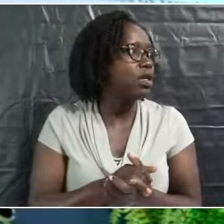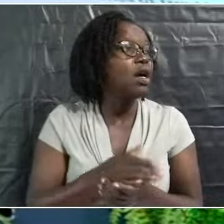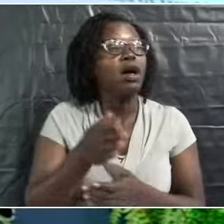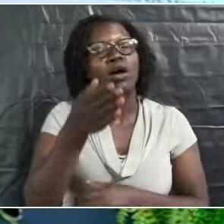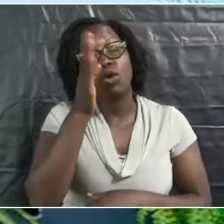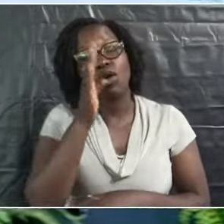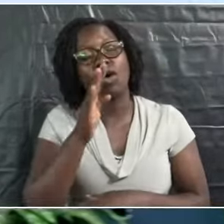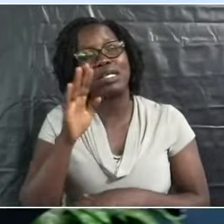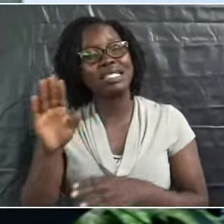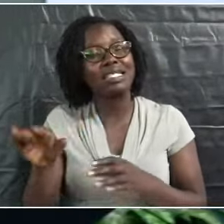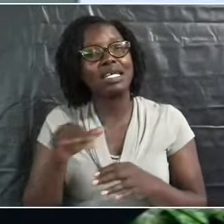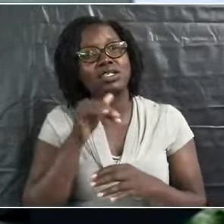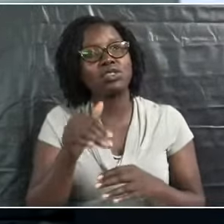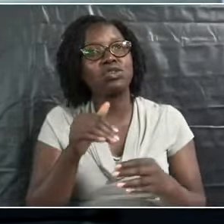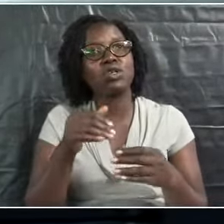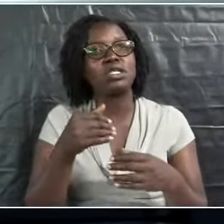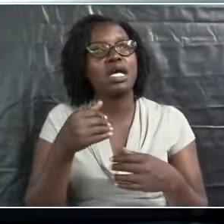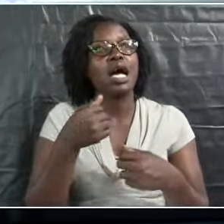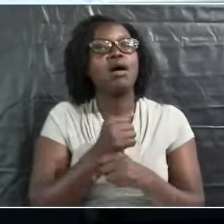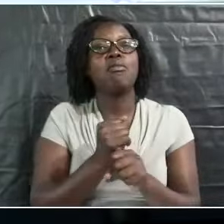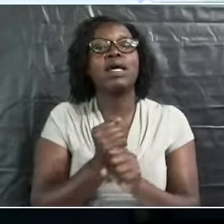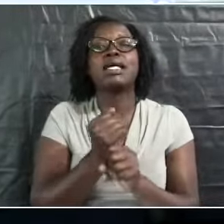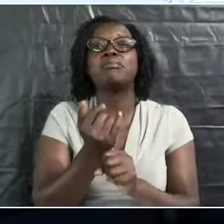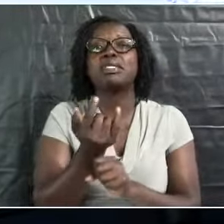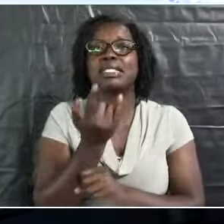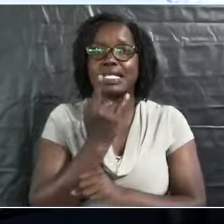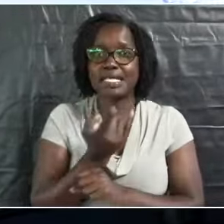God does not make mistakes.